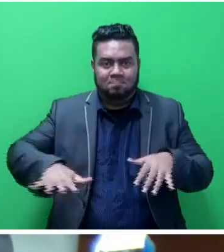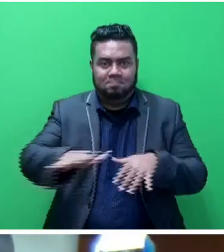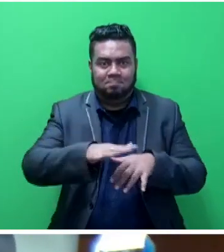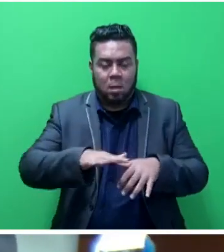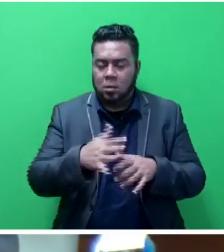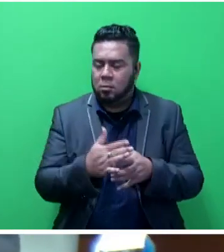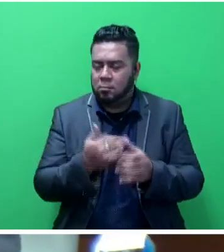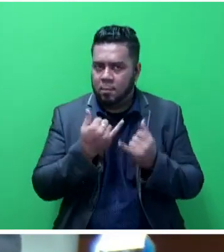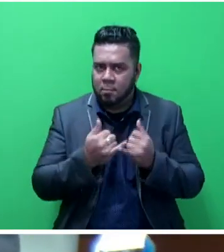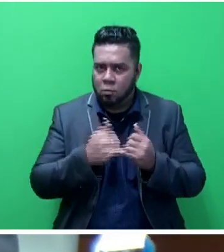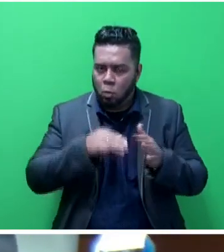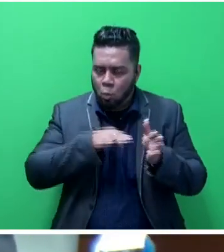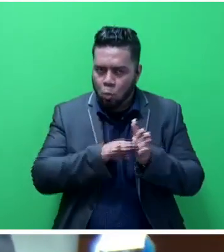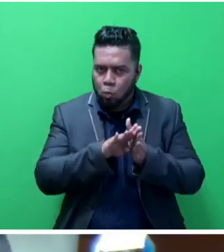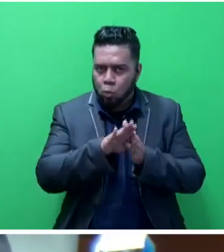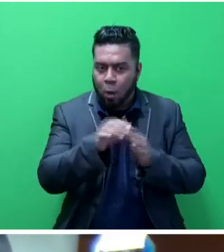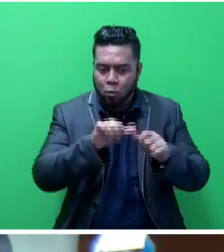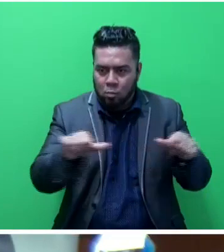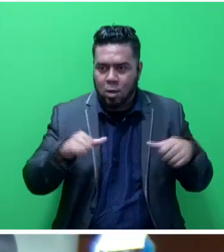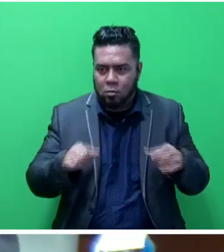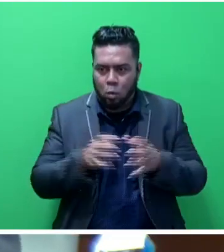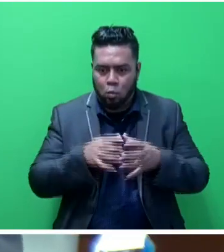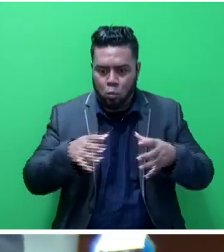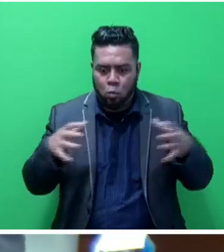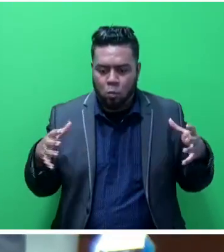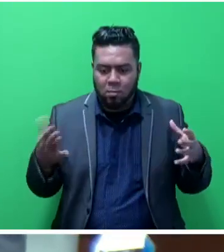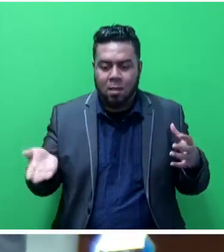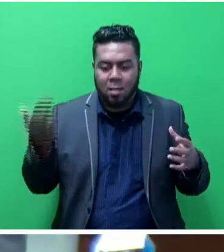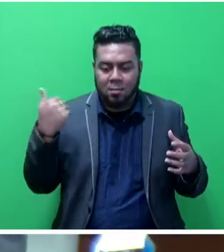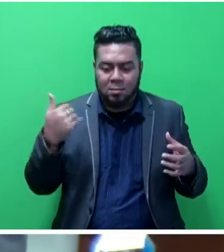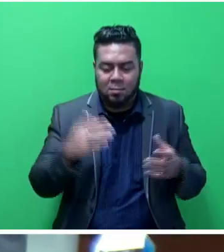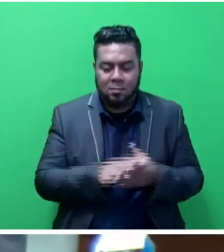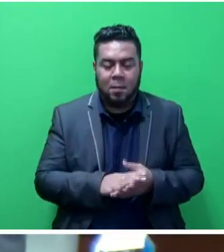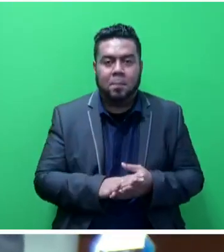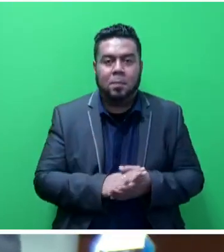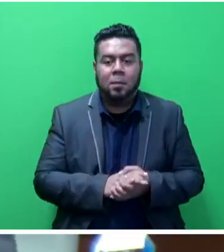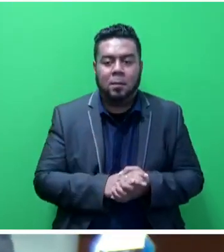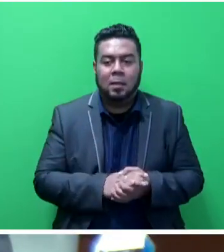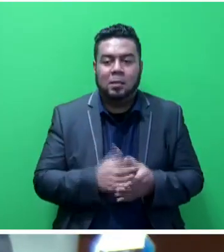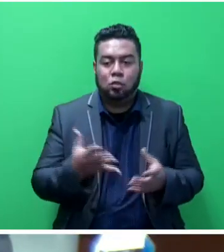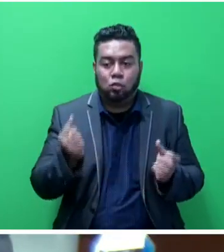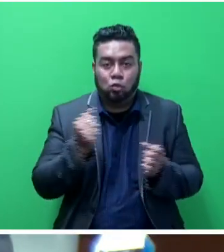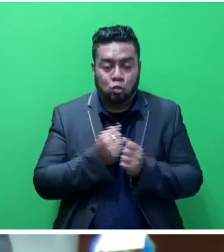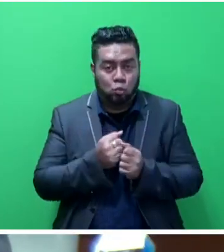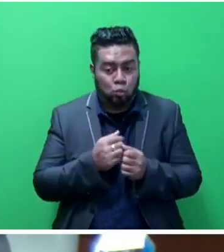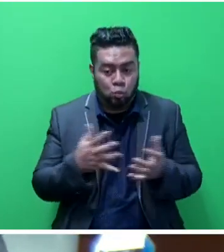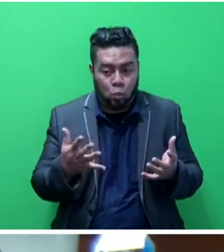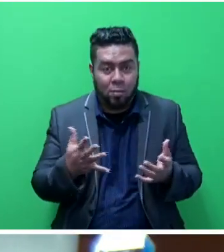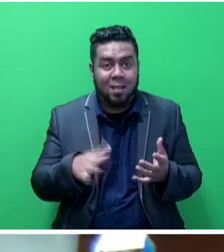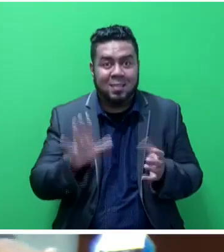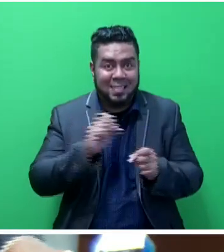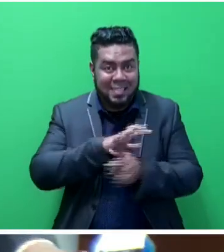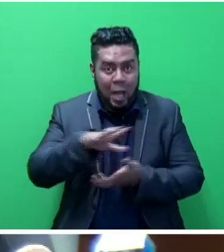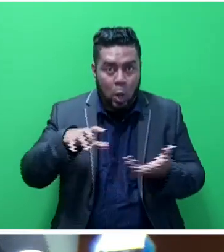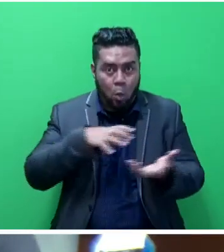been steadily increasing over the last decade, despite several external shocks, particularly that of